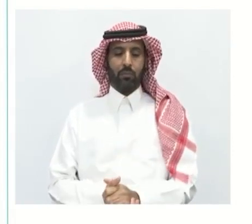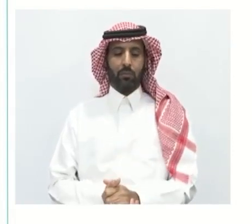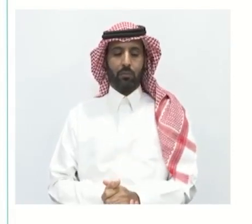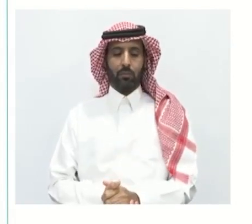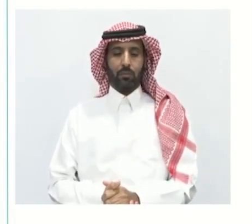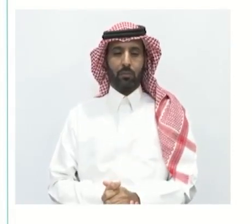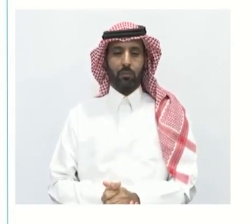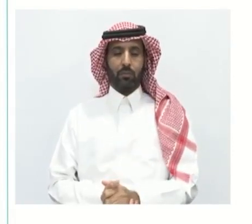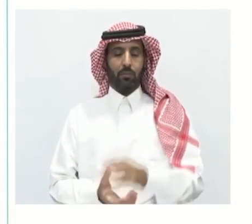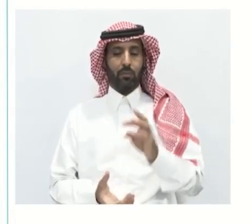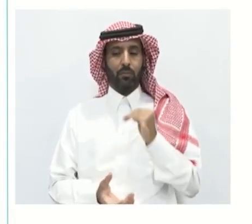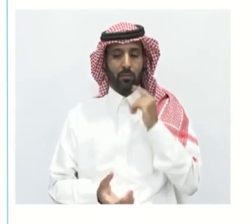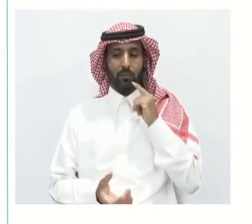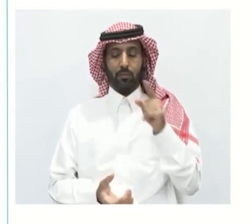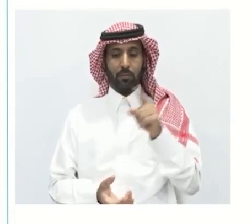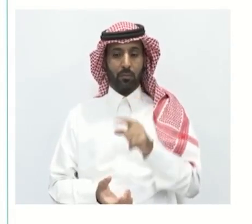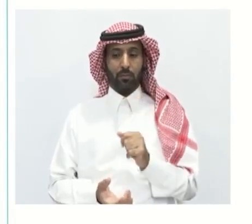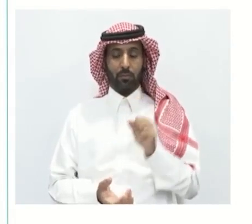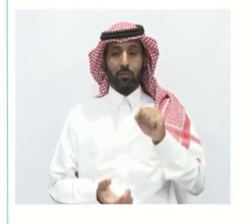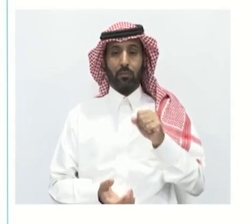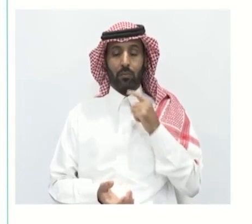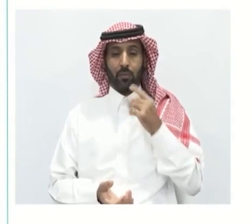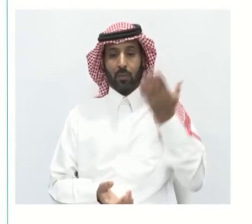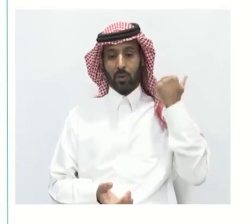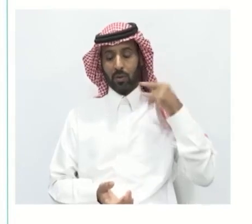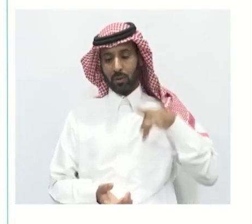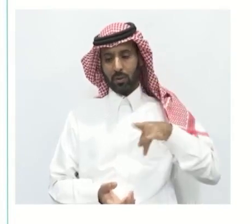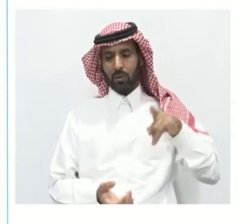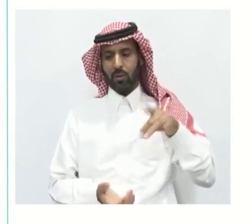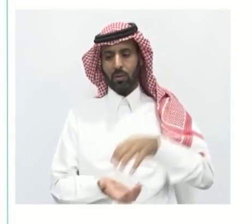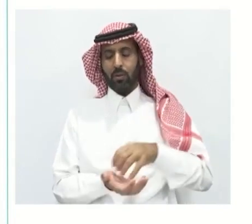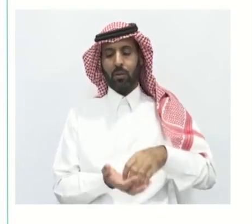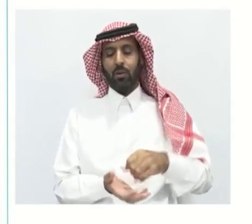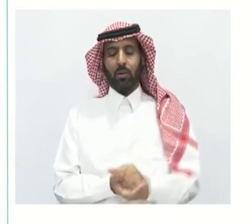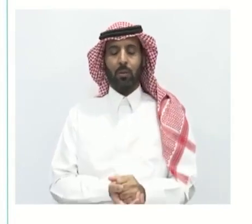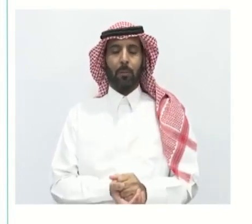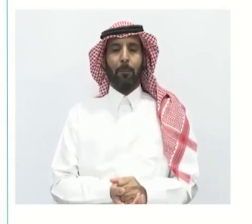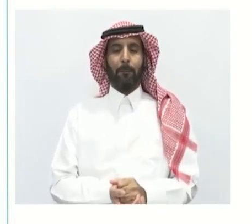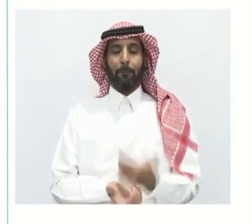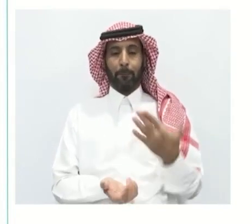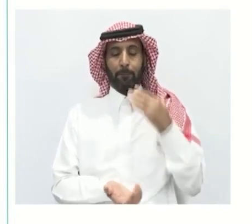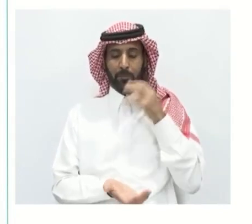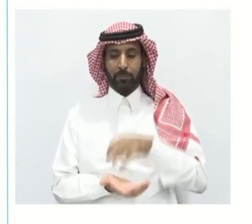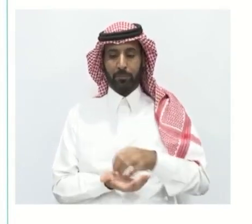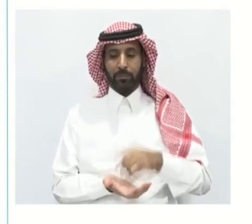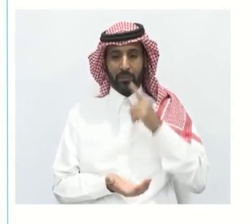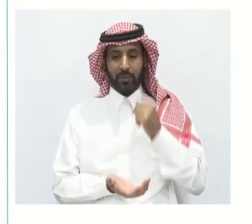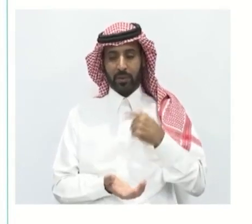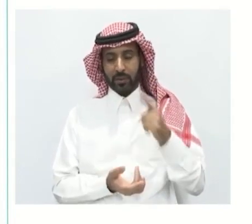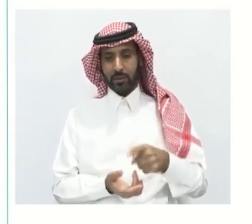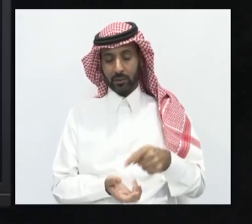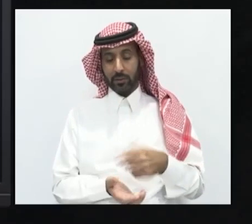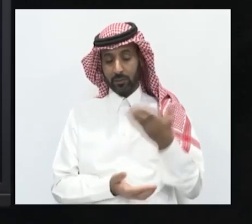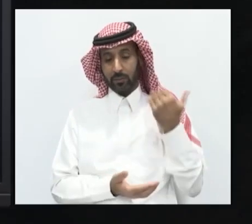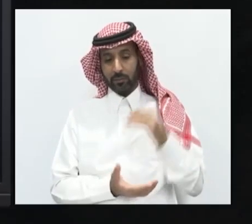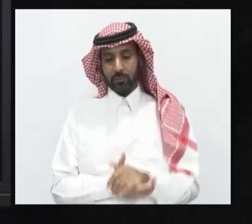is the answer of the question. Yes, I used to or would travel to a new place every year. I